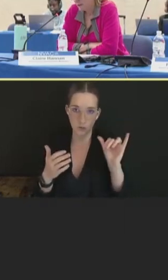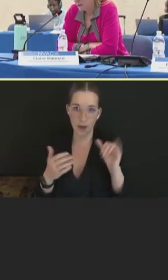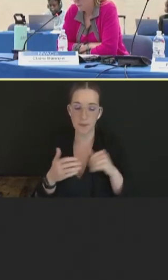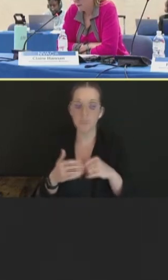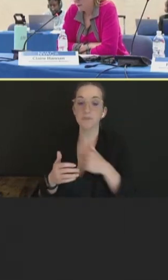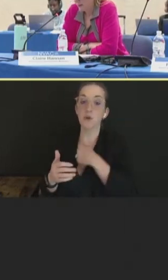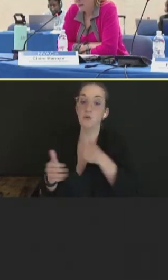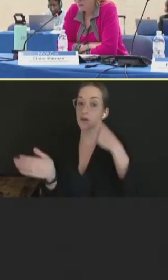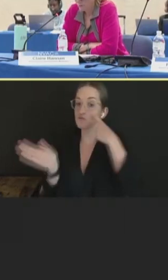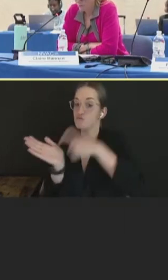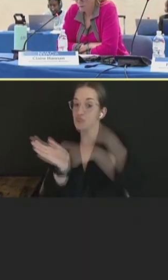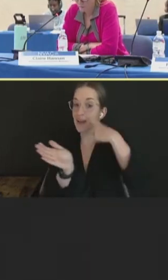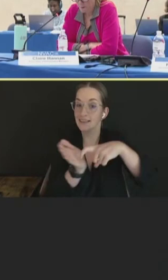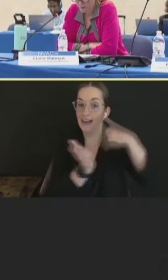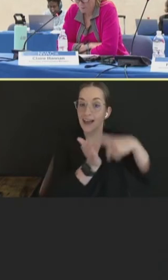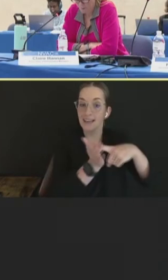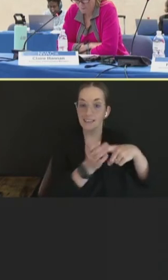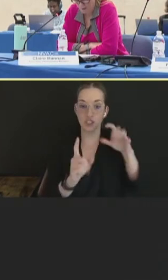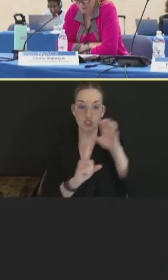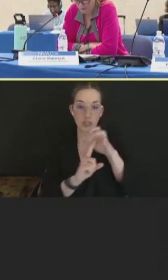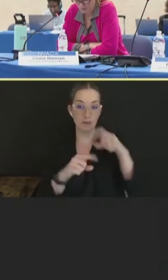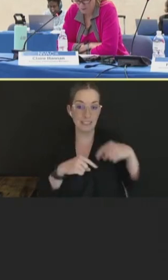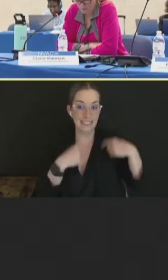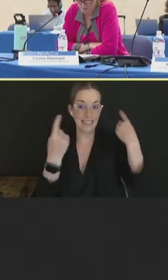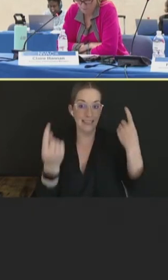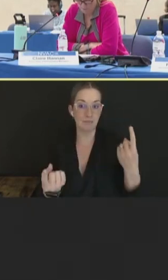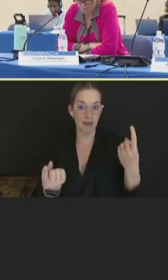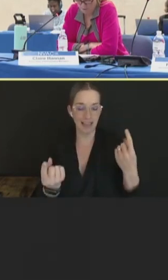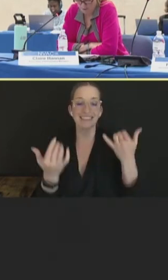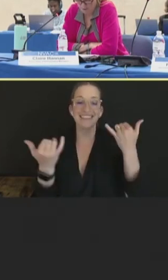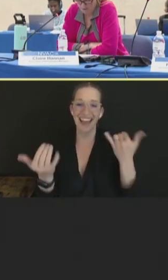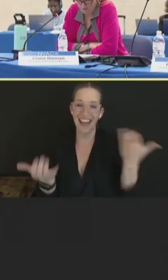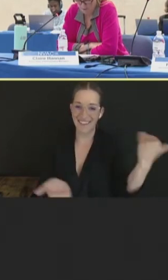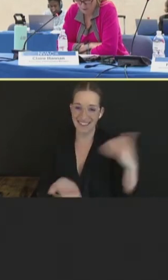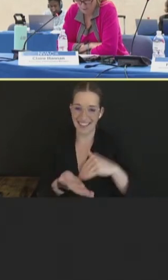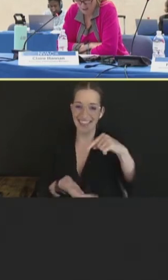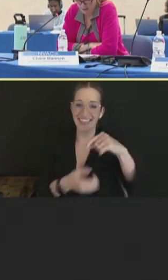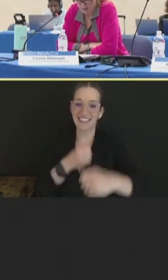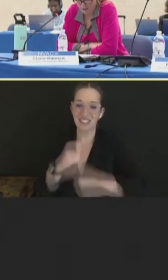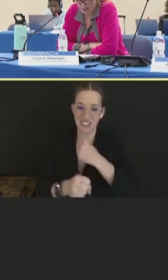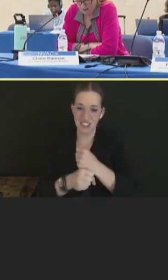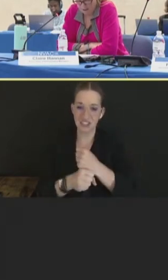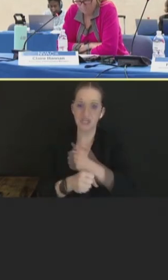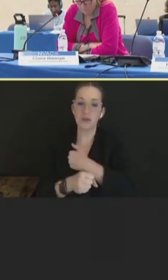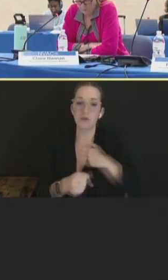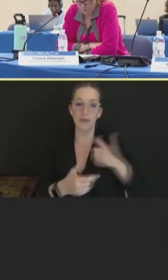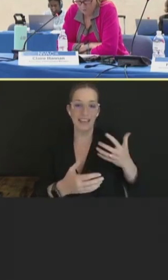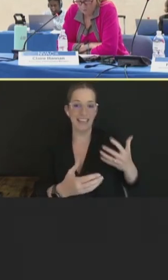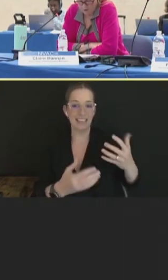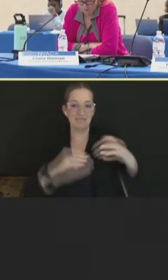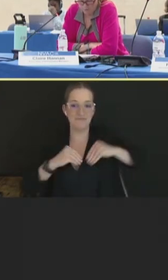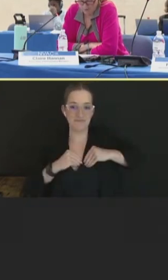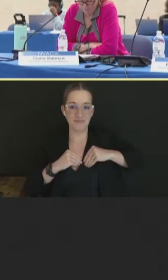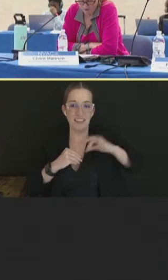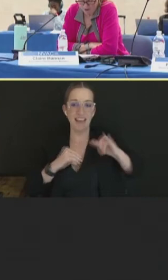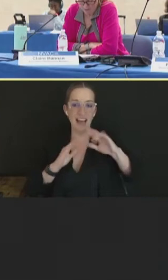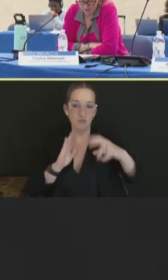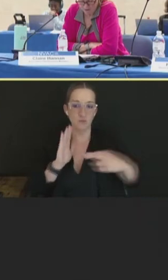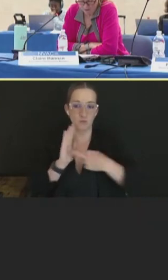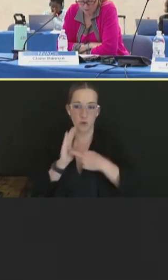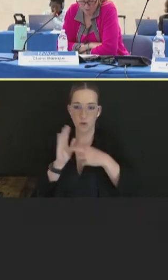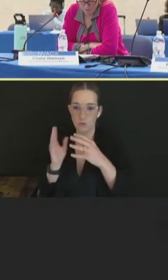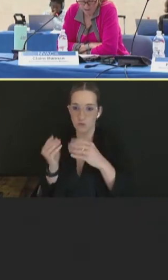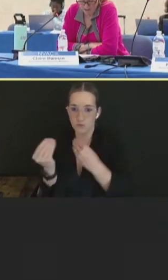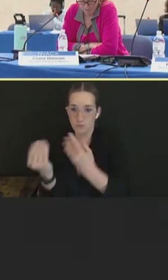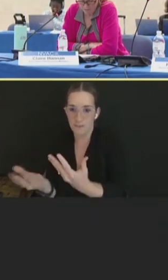recognized these champions in the past. We're going to be doing that this year, so we're really excited about that. If you know of a champion